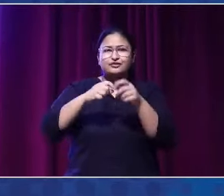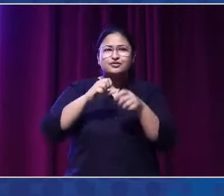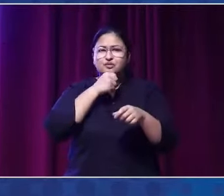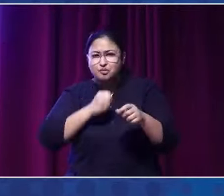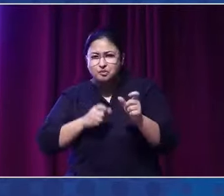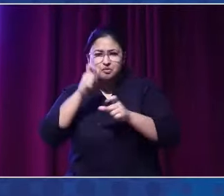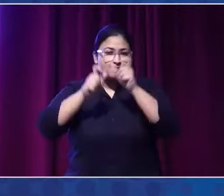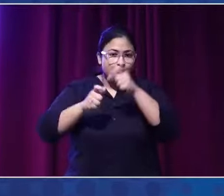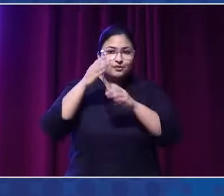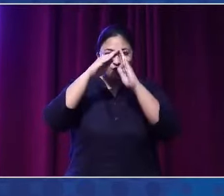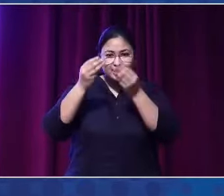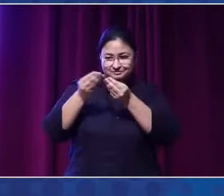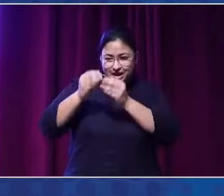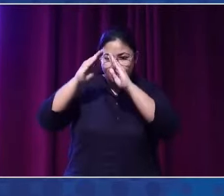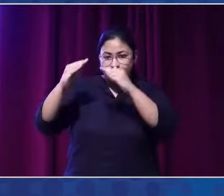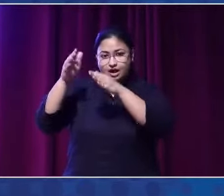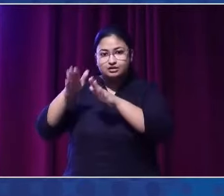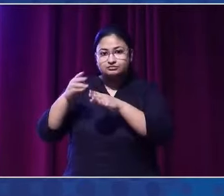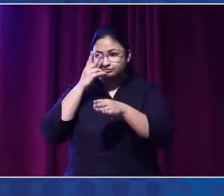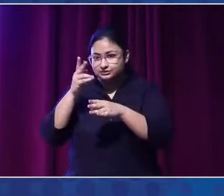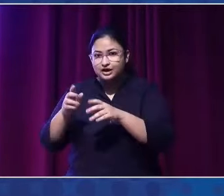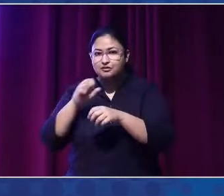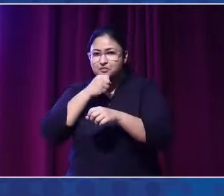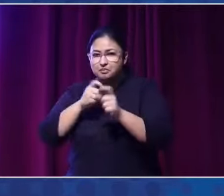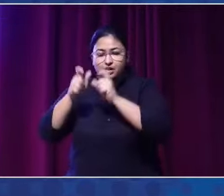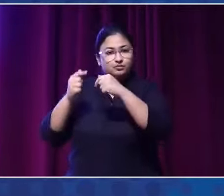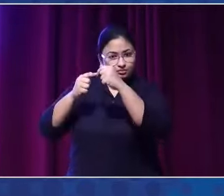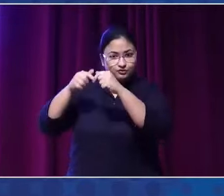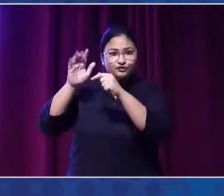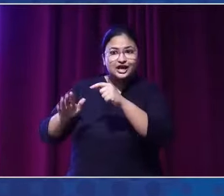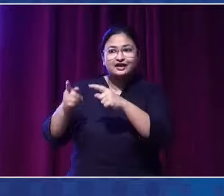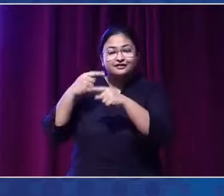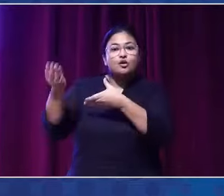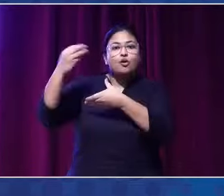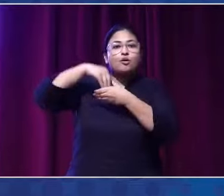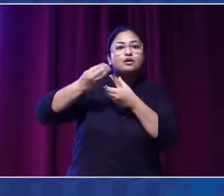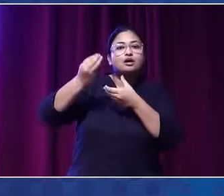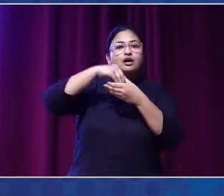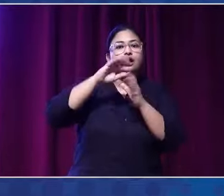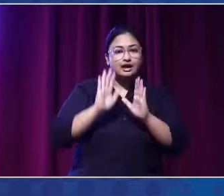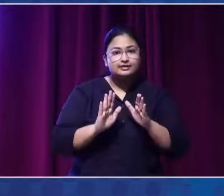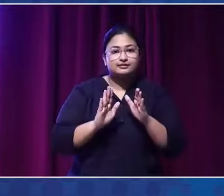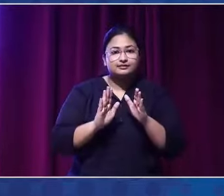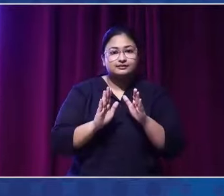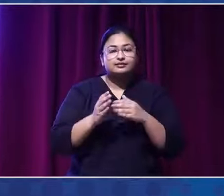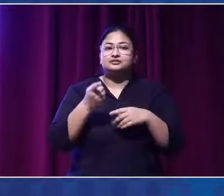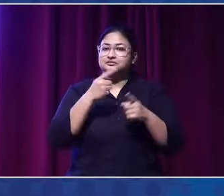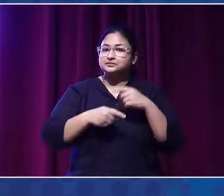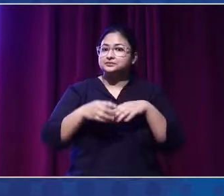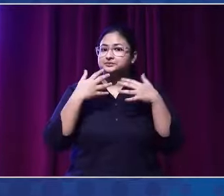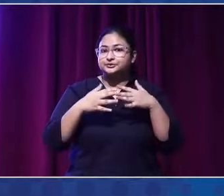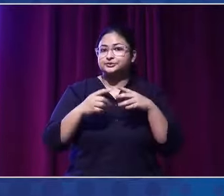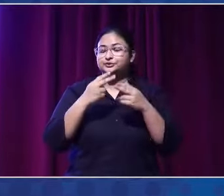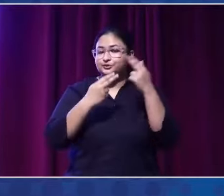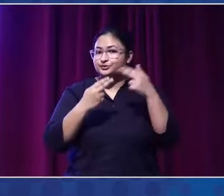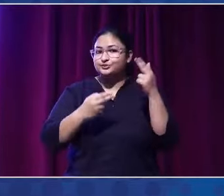hoga, jiski wajah se wo bhi hamare isme participate kar paye. So these are the incredible